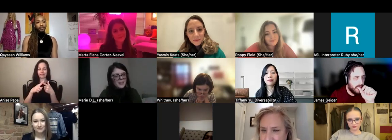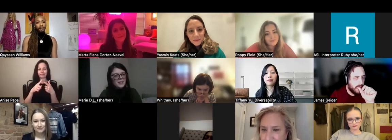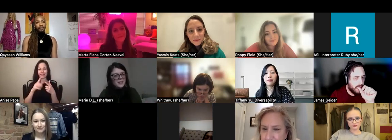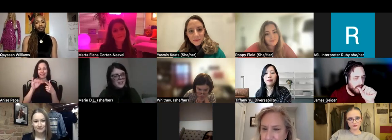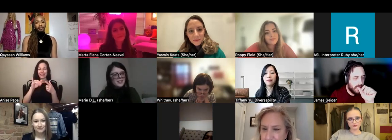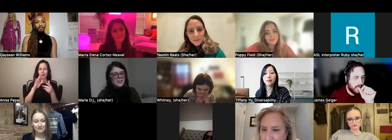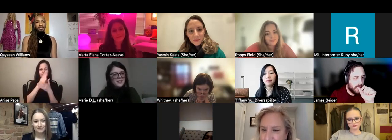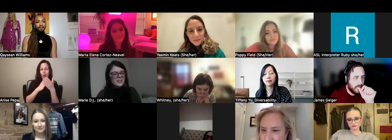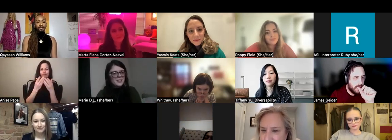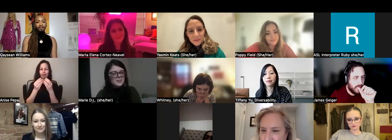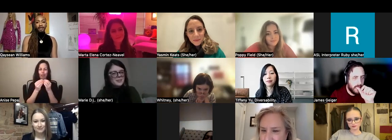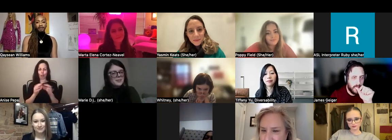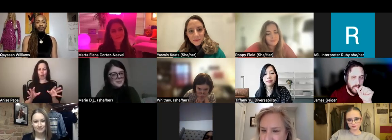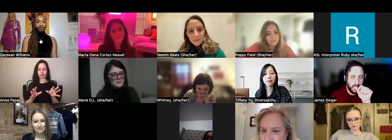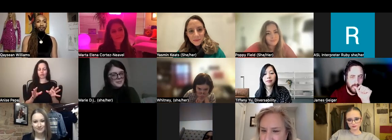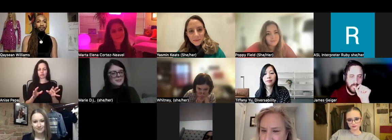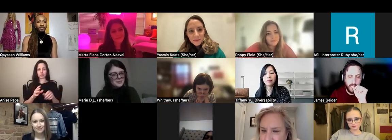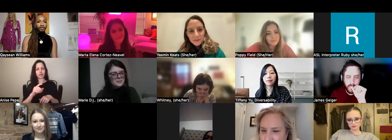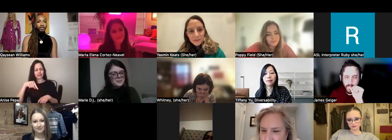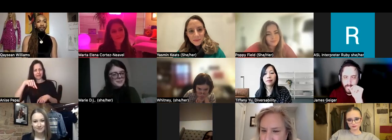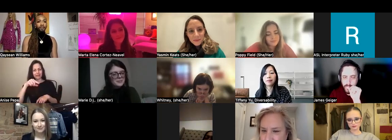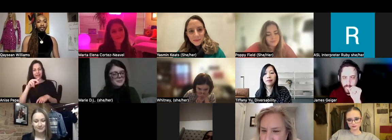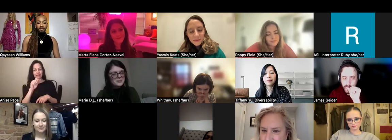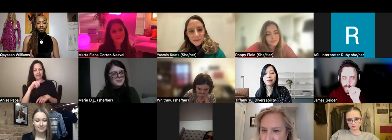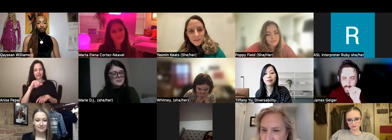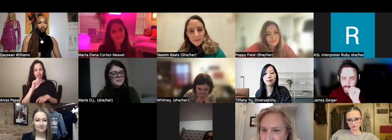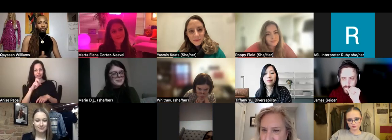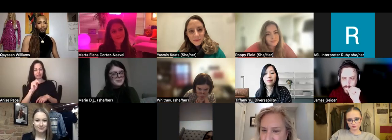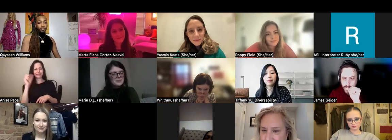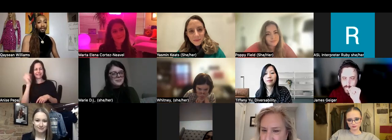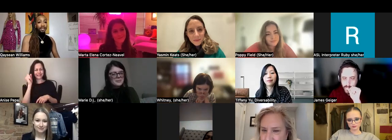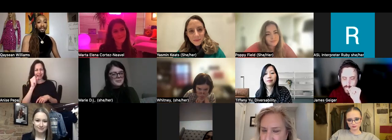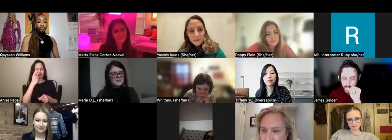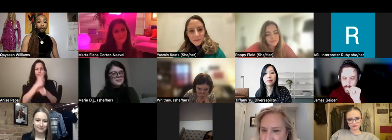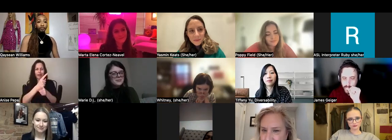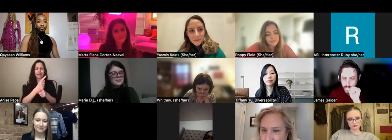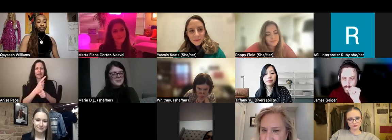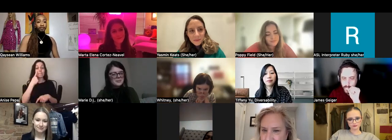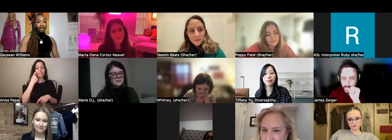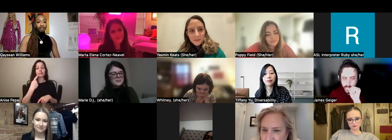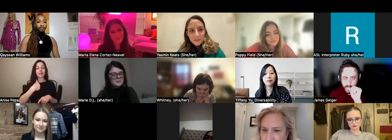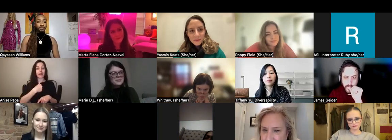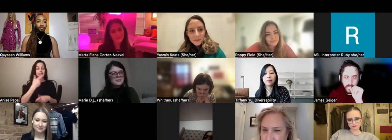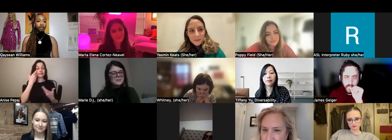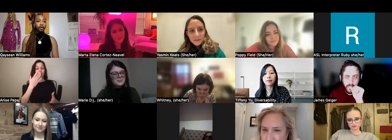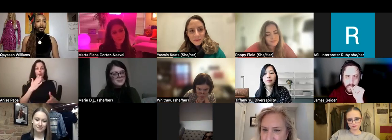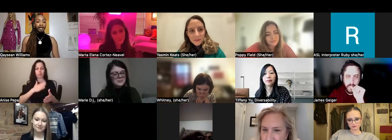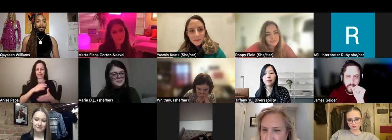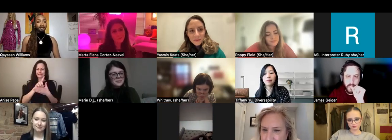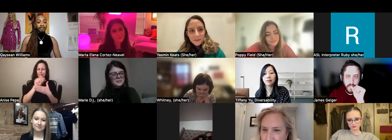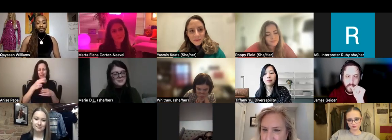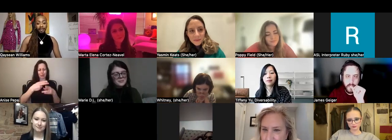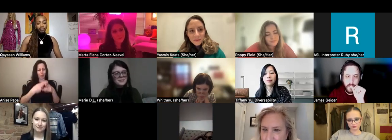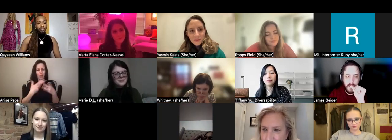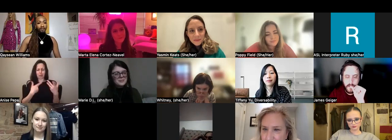Yeah, and I mean, I believe that there shouldn't be, because I didn't know what my disability was called, I